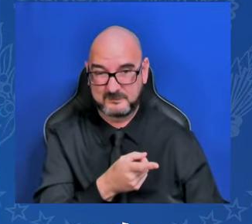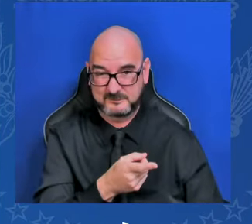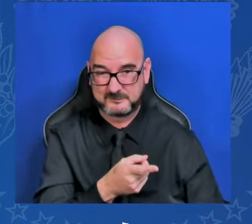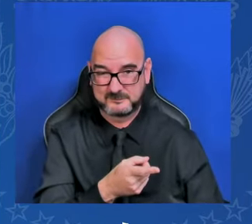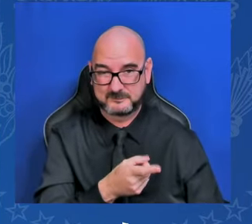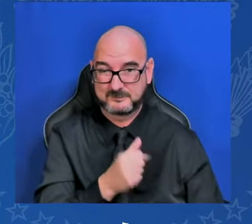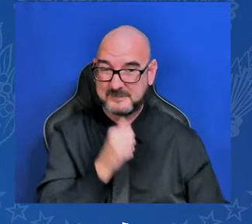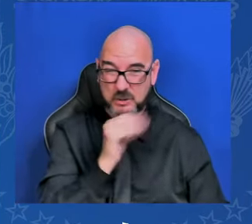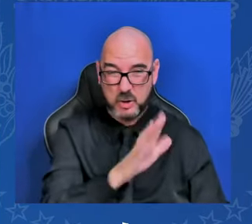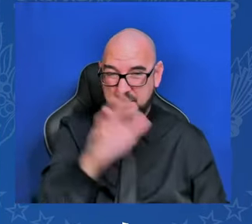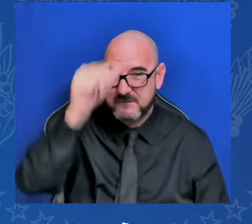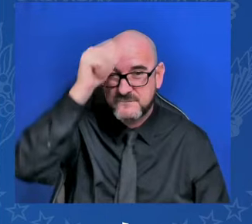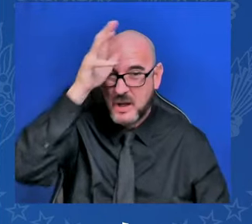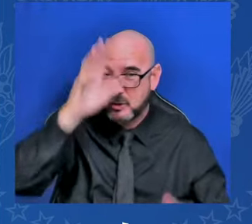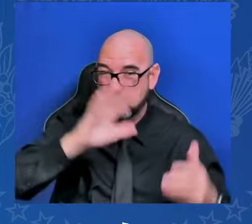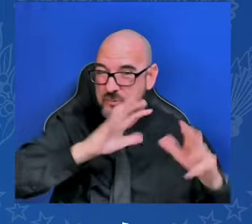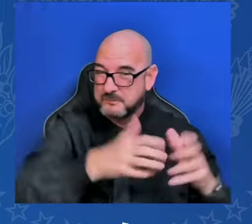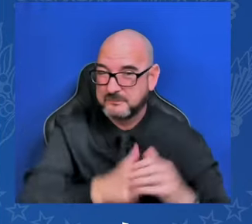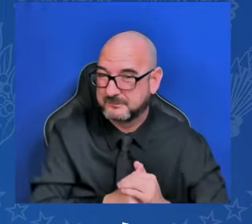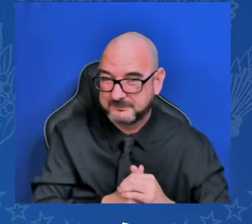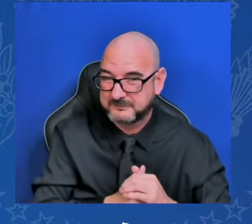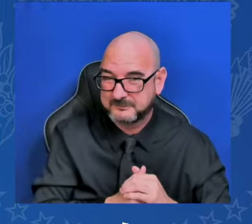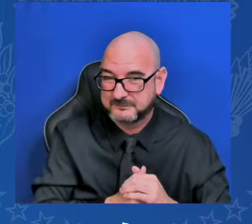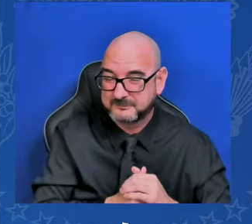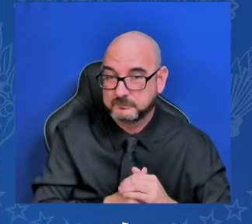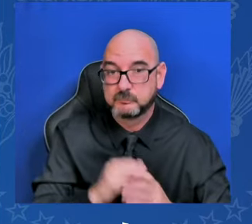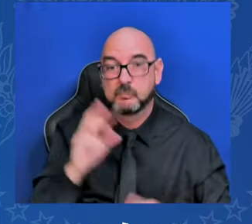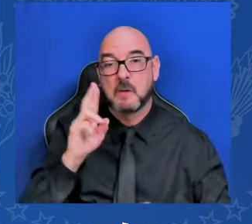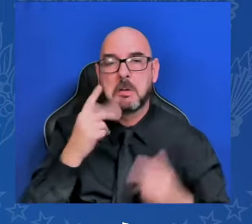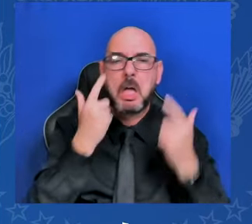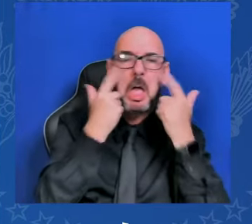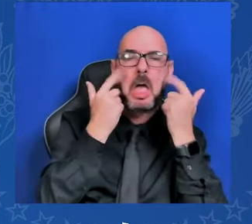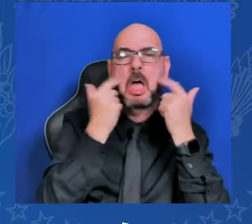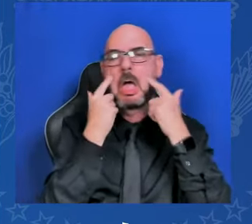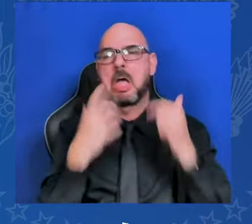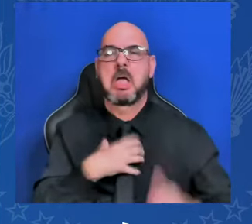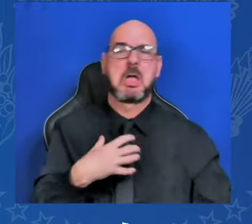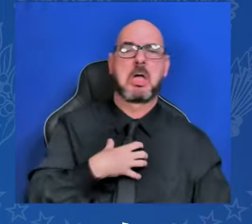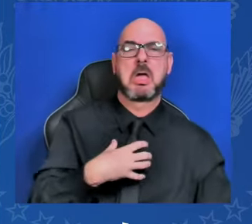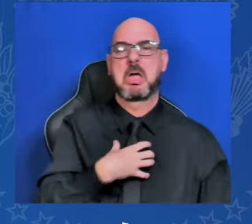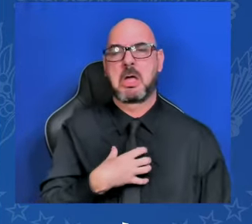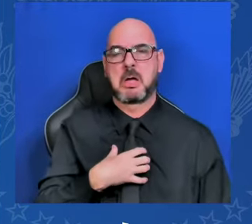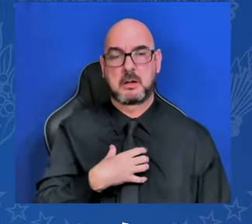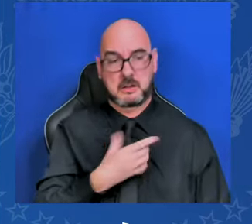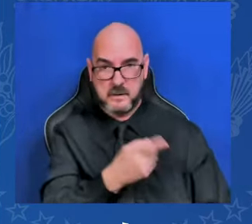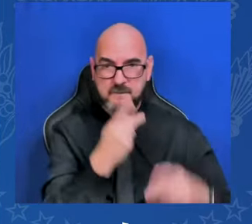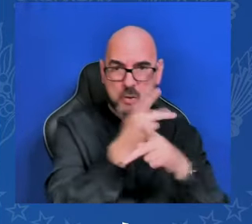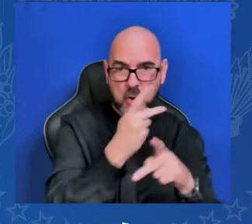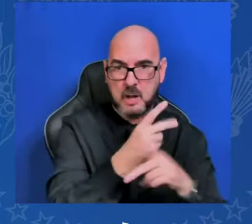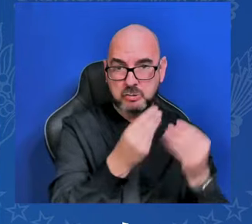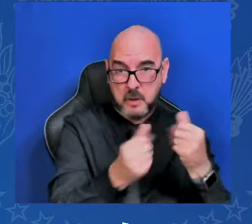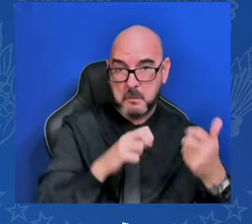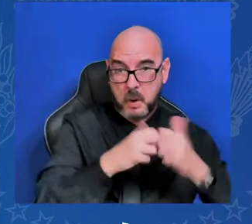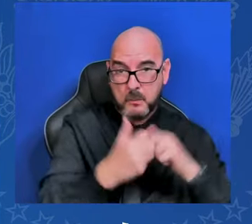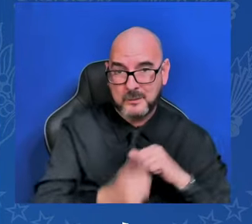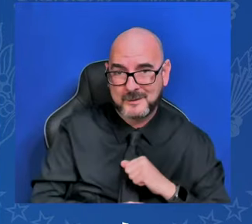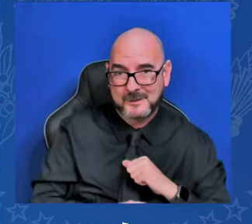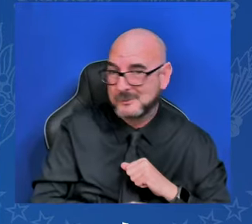about a problem, but then do nothing to solve the problem. The bottom line is Republicans have to decide, who do they